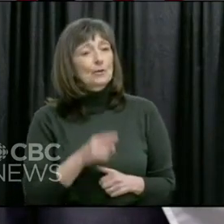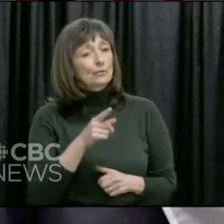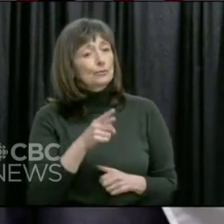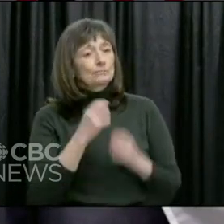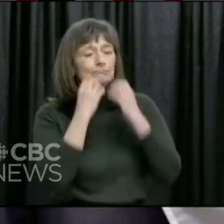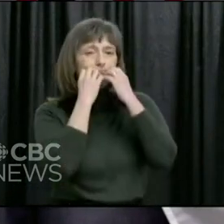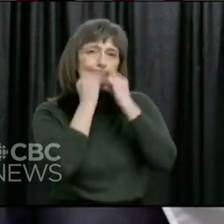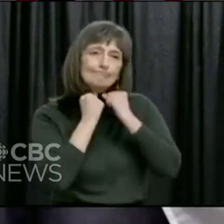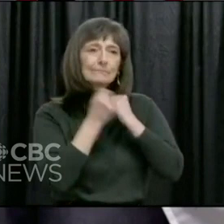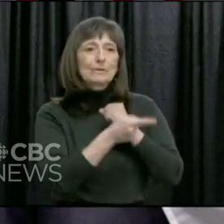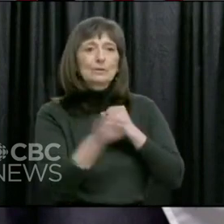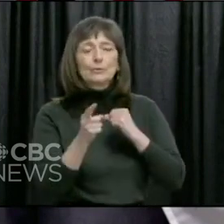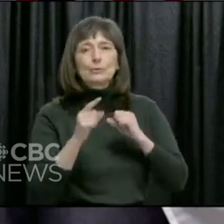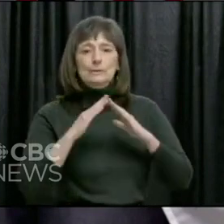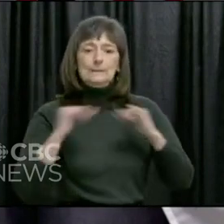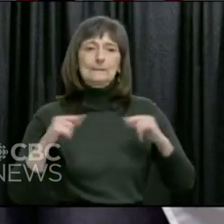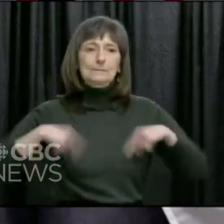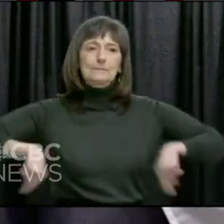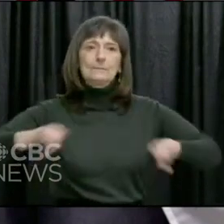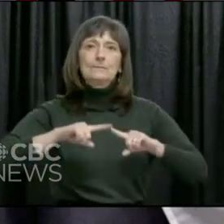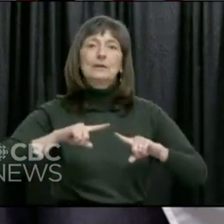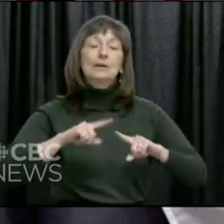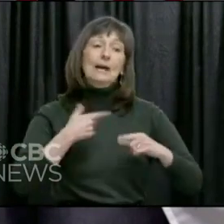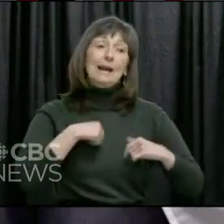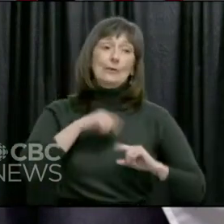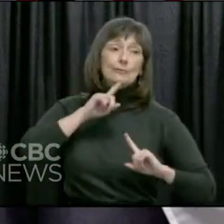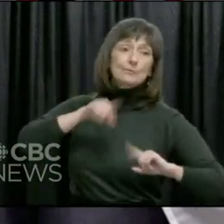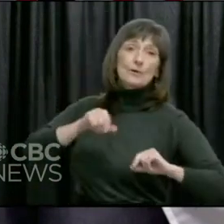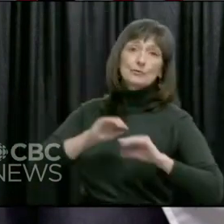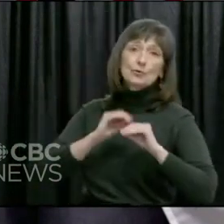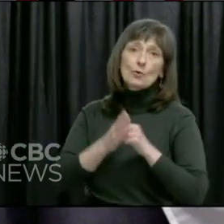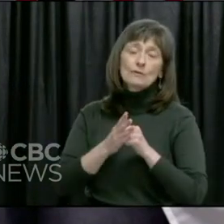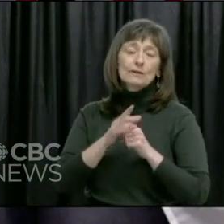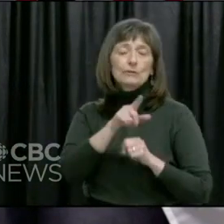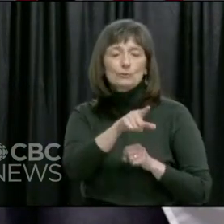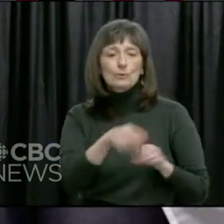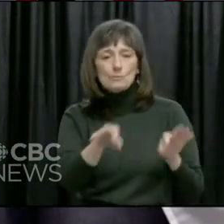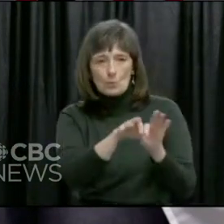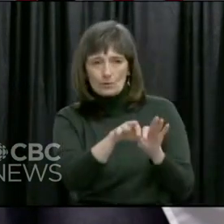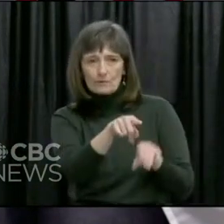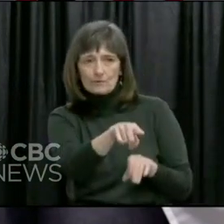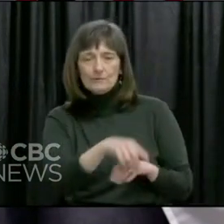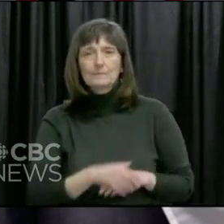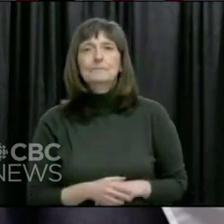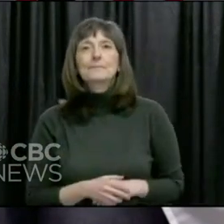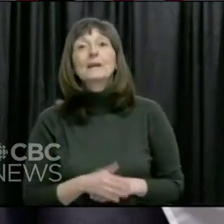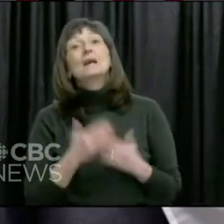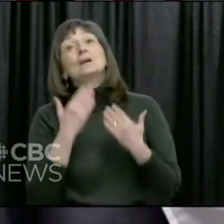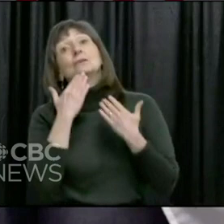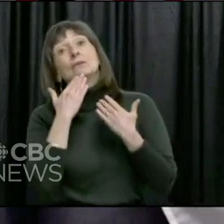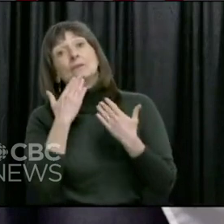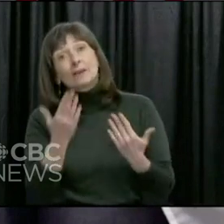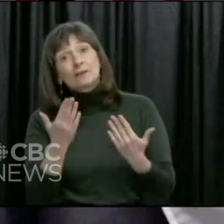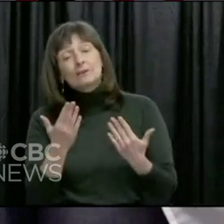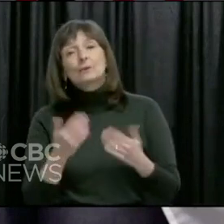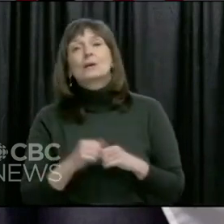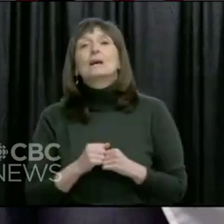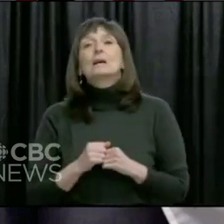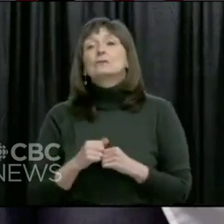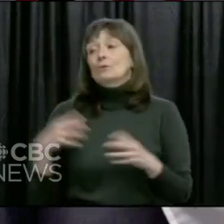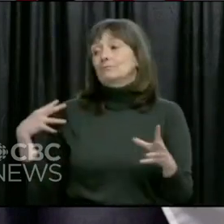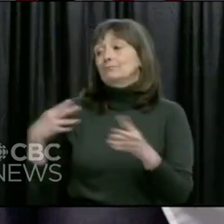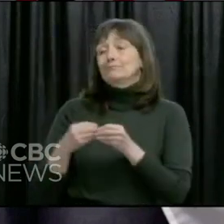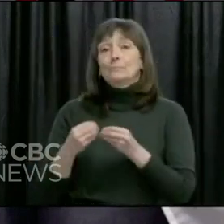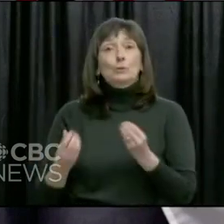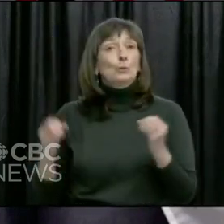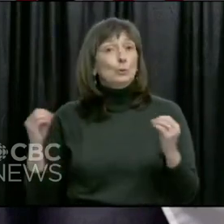to our system and our response to COVID-19, so thank you. As a recap, for those who may have just joined, we have no new cases since